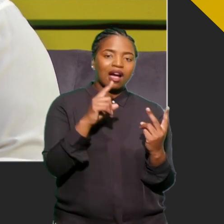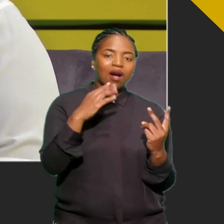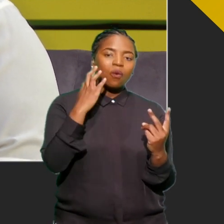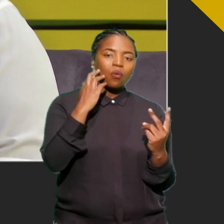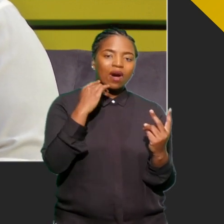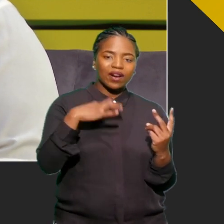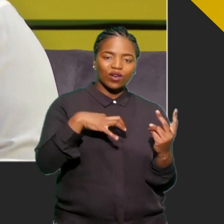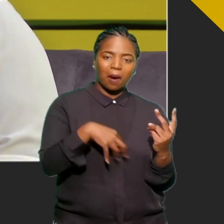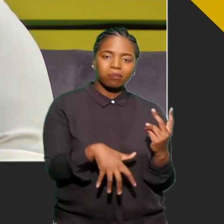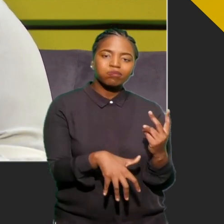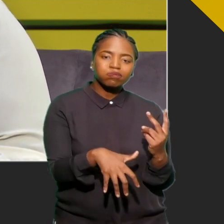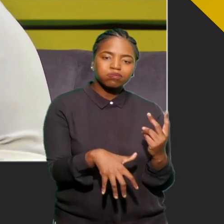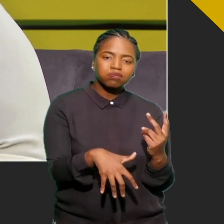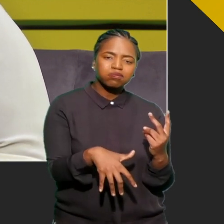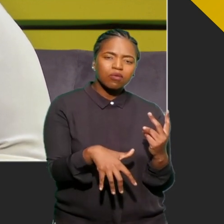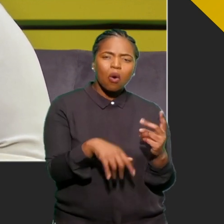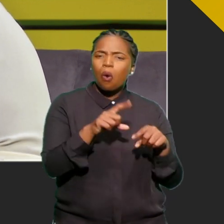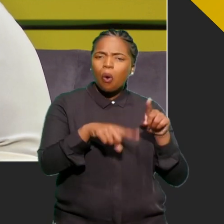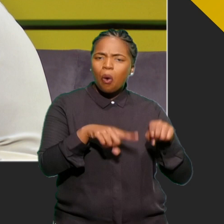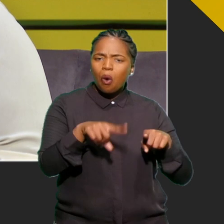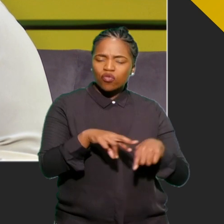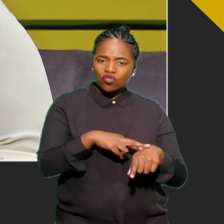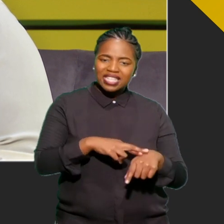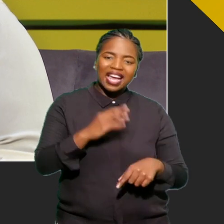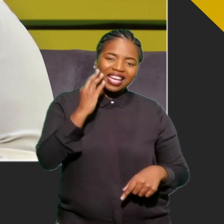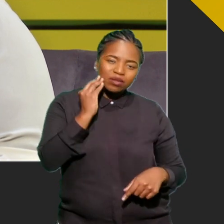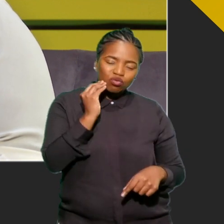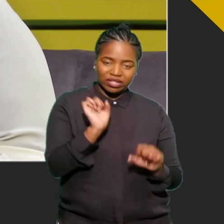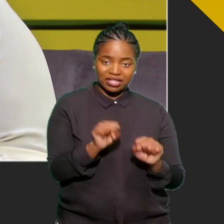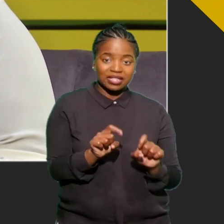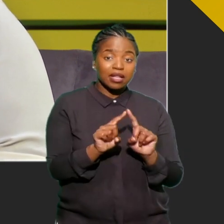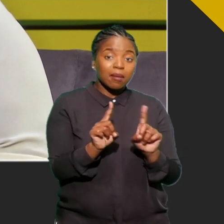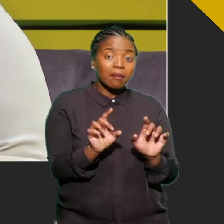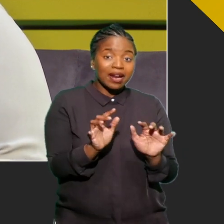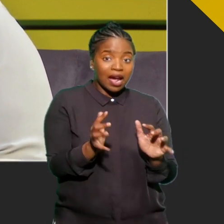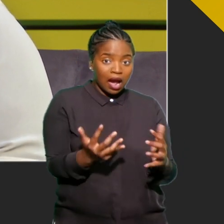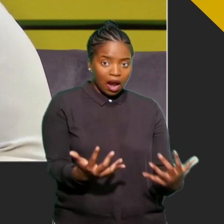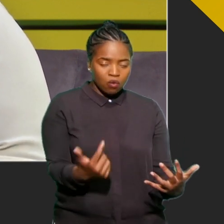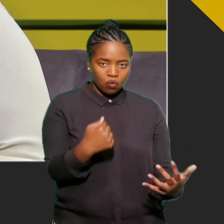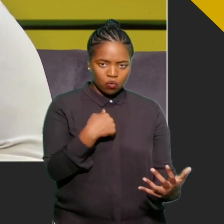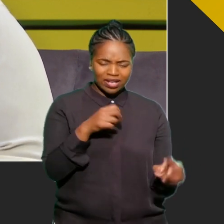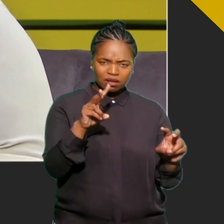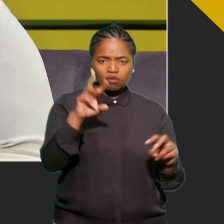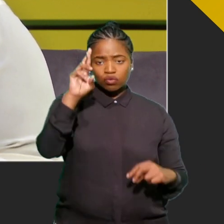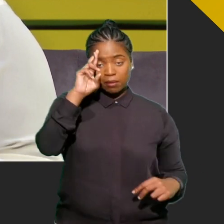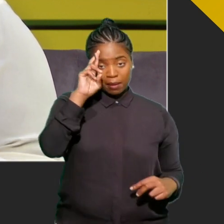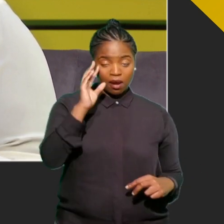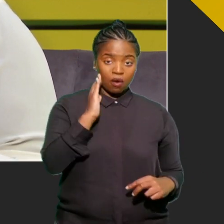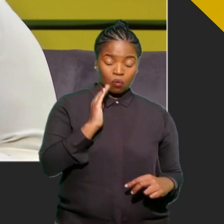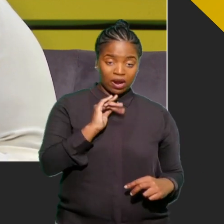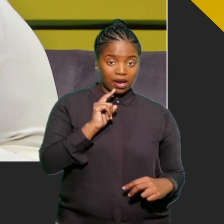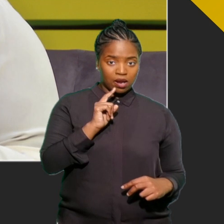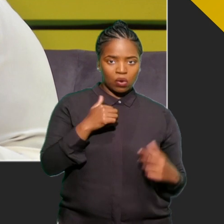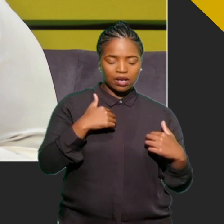was pregnant as a teenager. Yeah. So all races do experience this, but how we react to sexuality. Remember also during